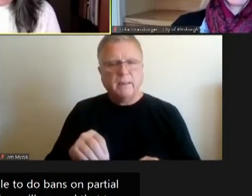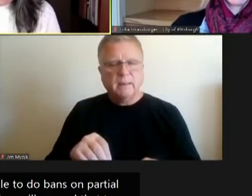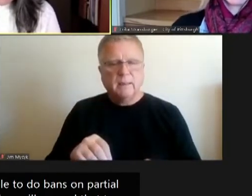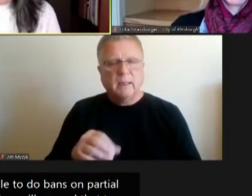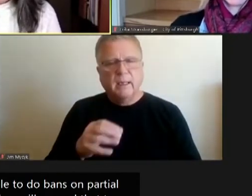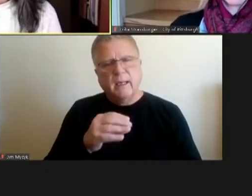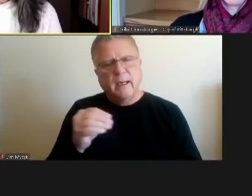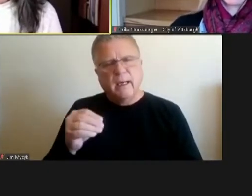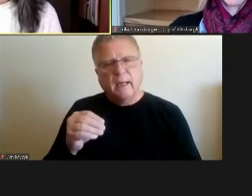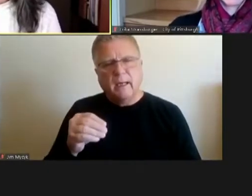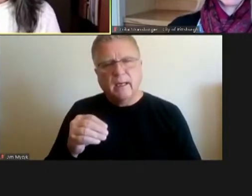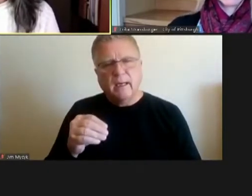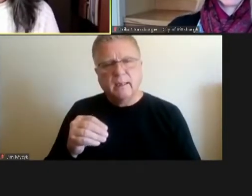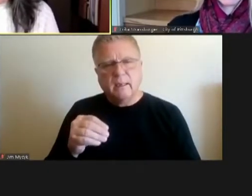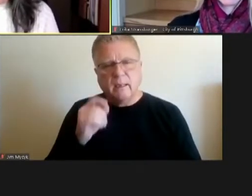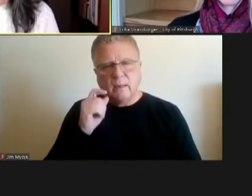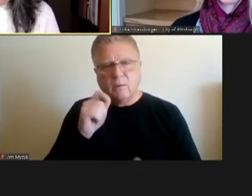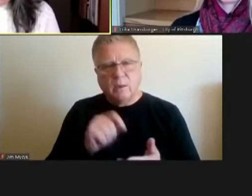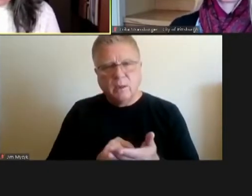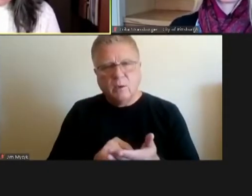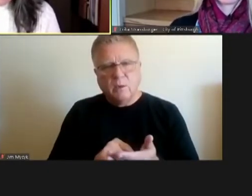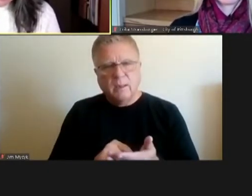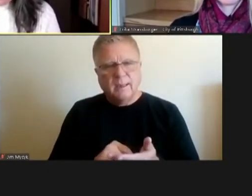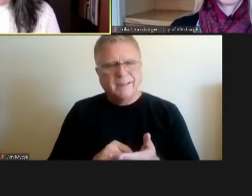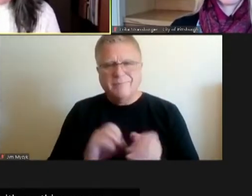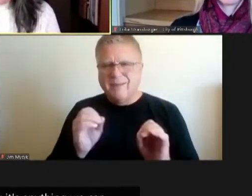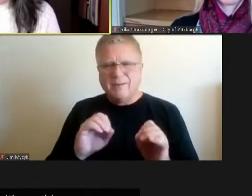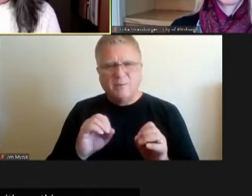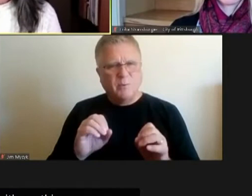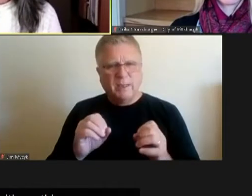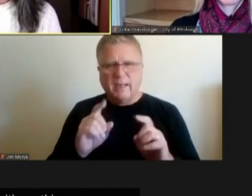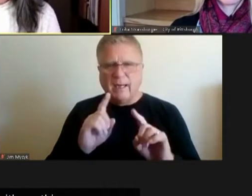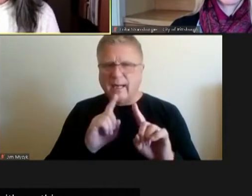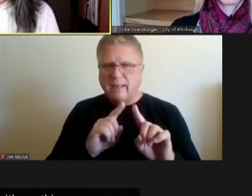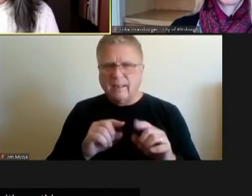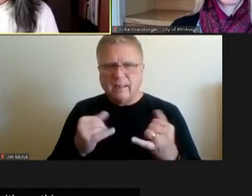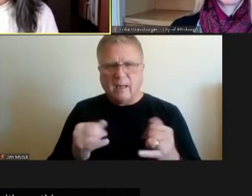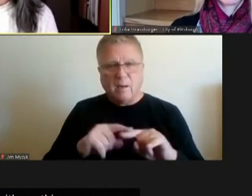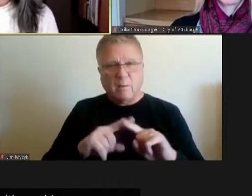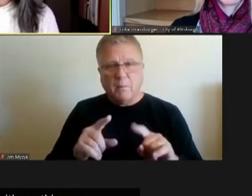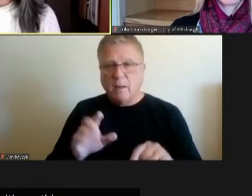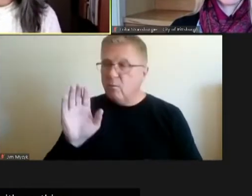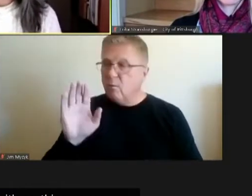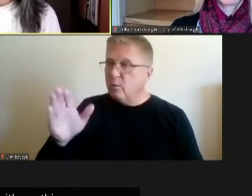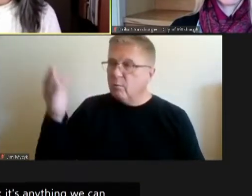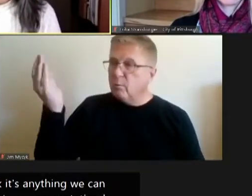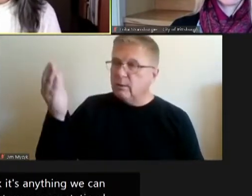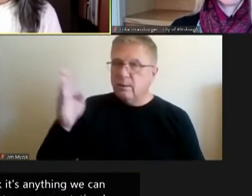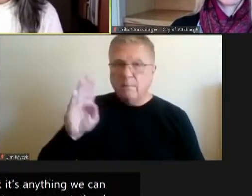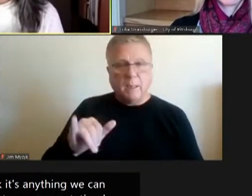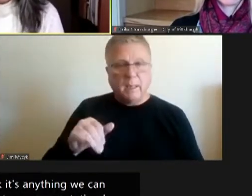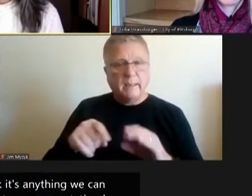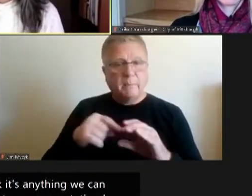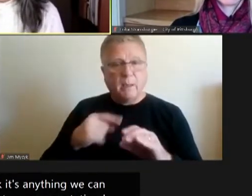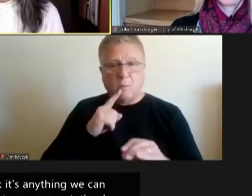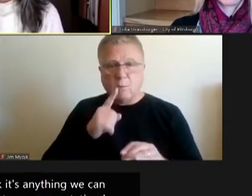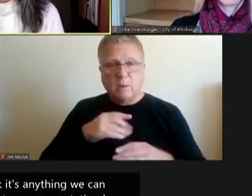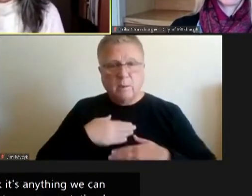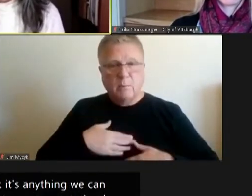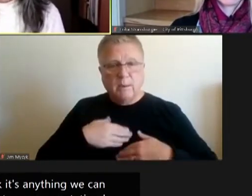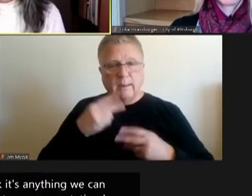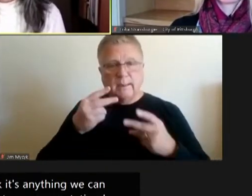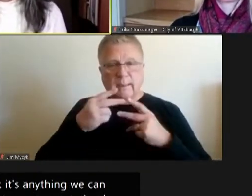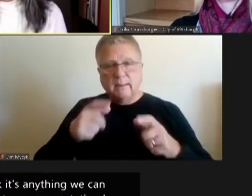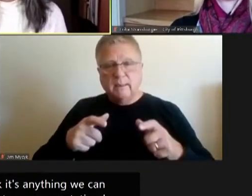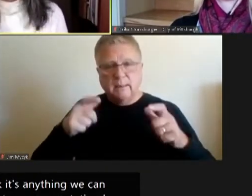And I'll note that I don't think it's anything we can answer now, but when I kind of get your presentation by email, I really appreciated seeing the